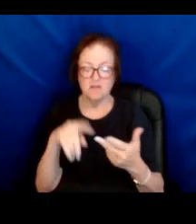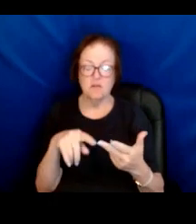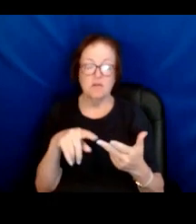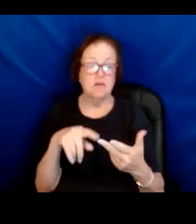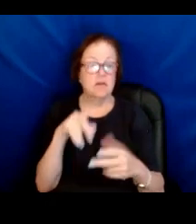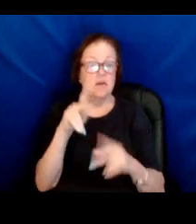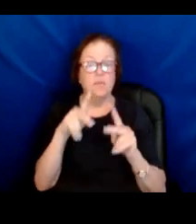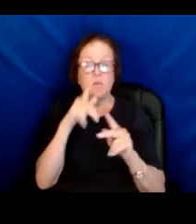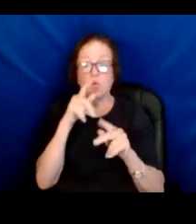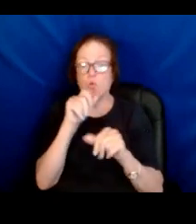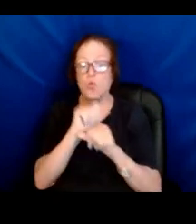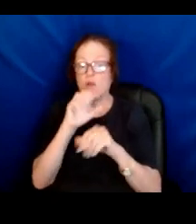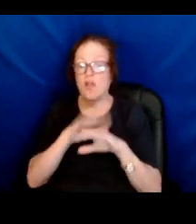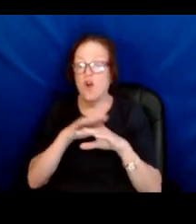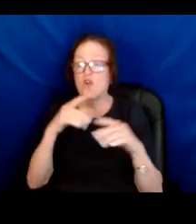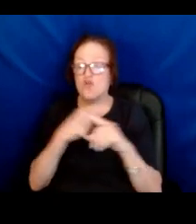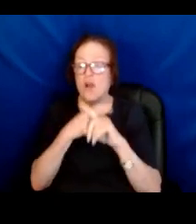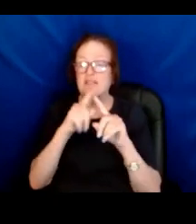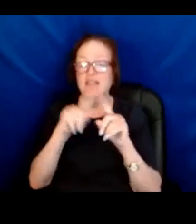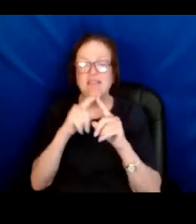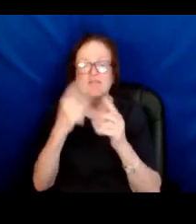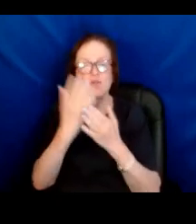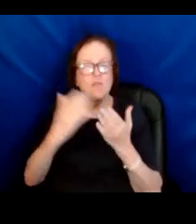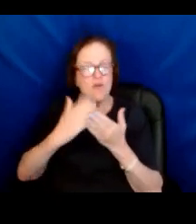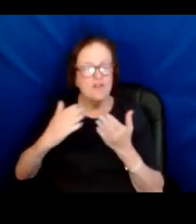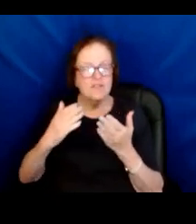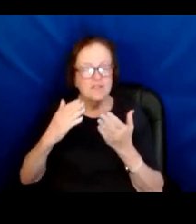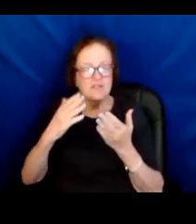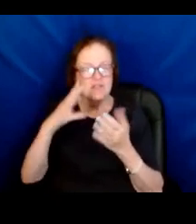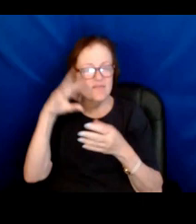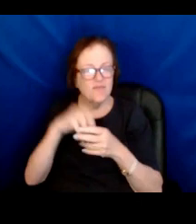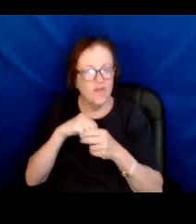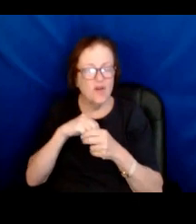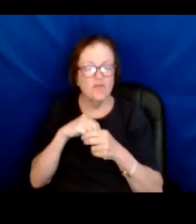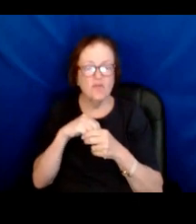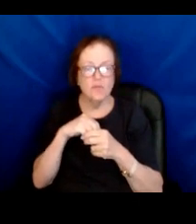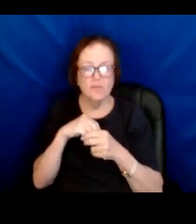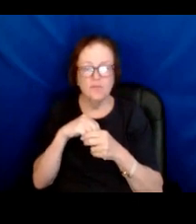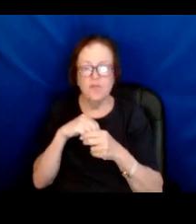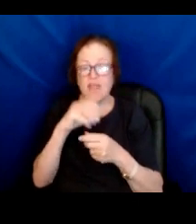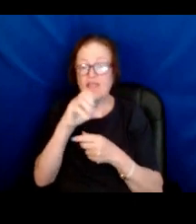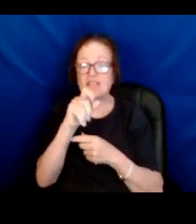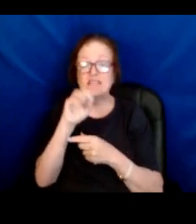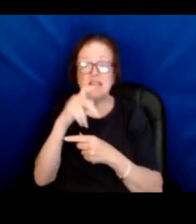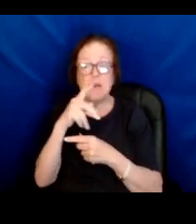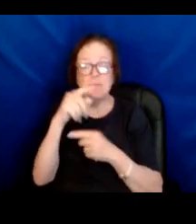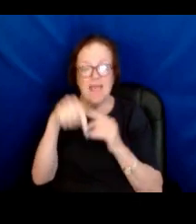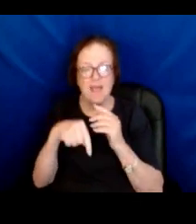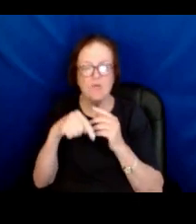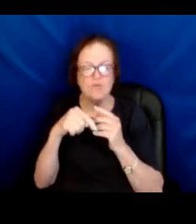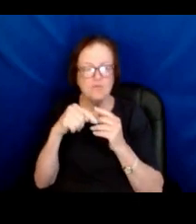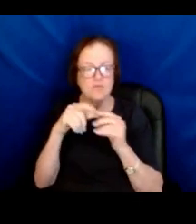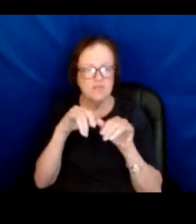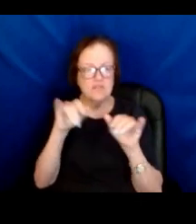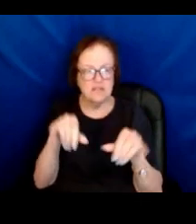on the crisis in the different crisis service components, the step down systems, people that kind of understand, you know, maybe they're